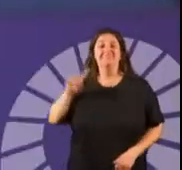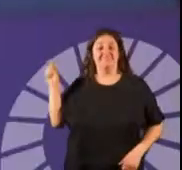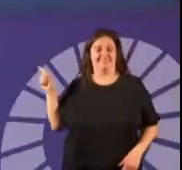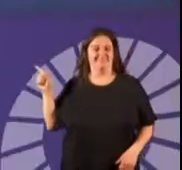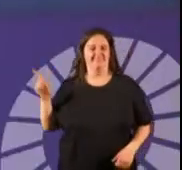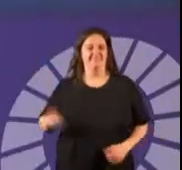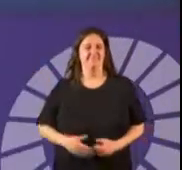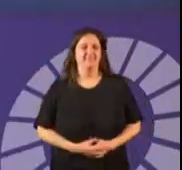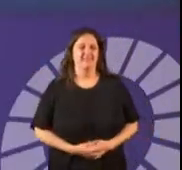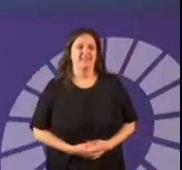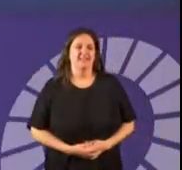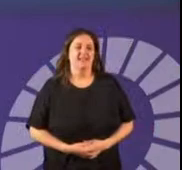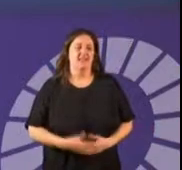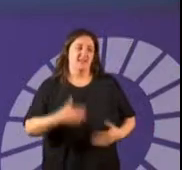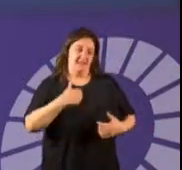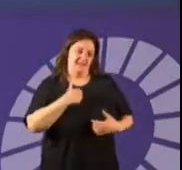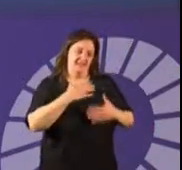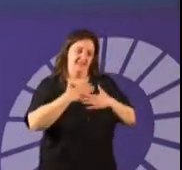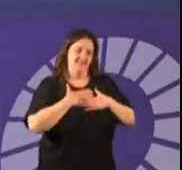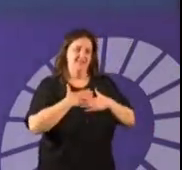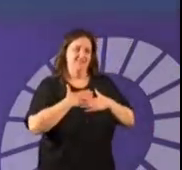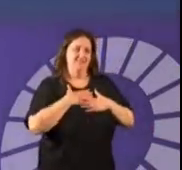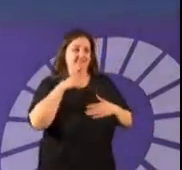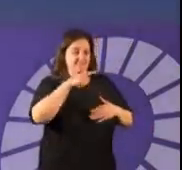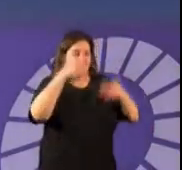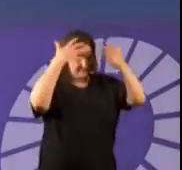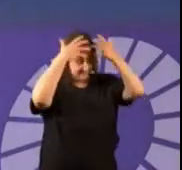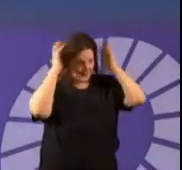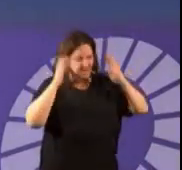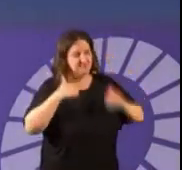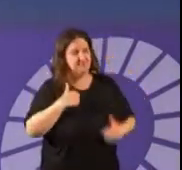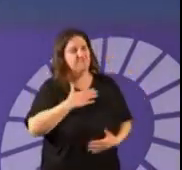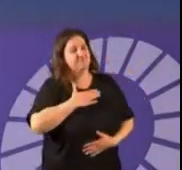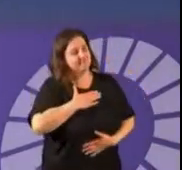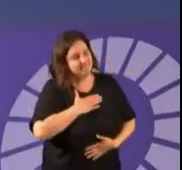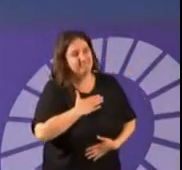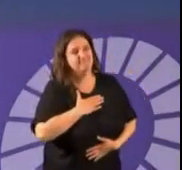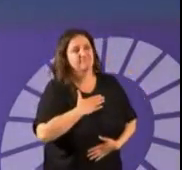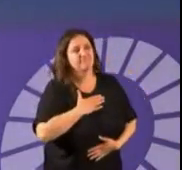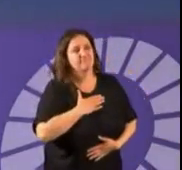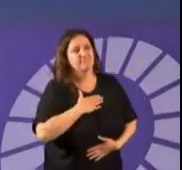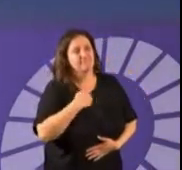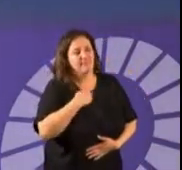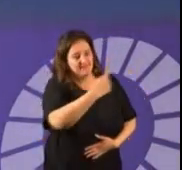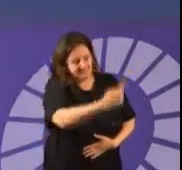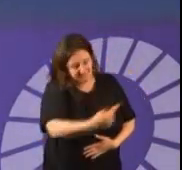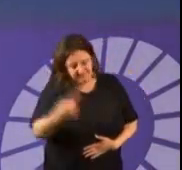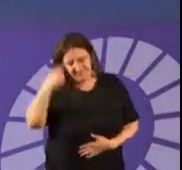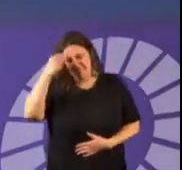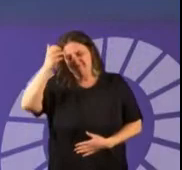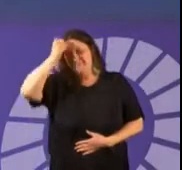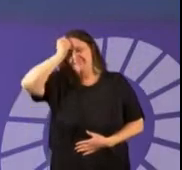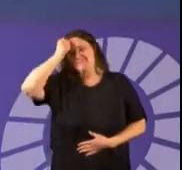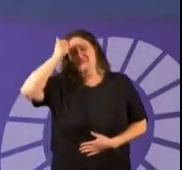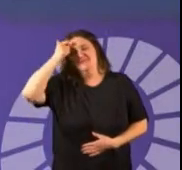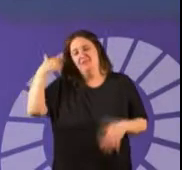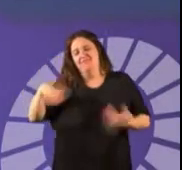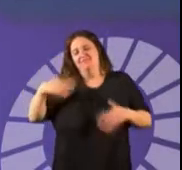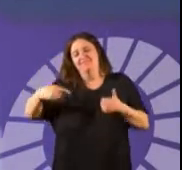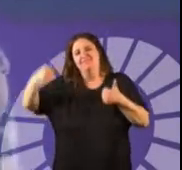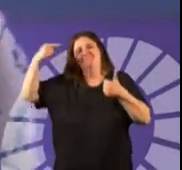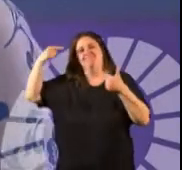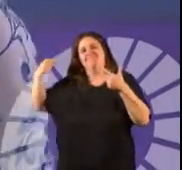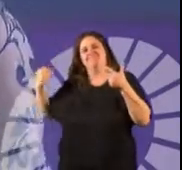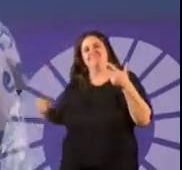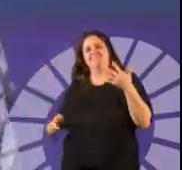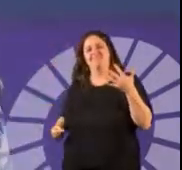There's a lot of things that I have in mind, but to begin with, I'm thinking about what's the importance of girls and